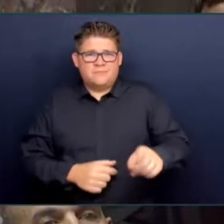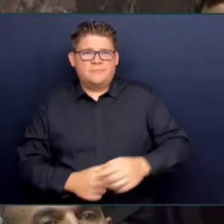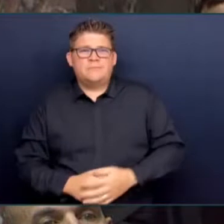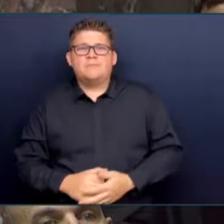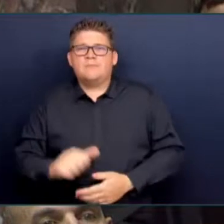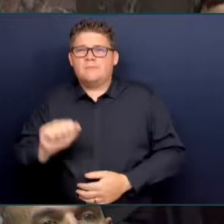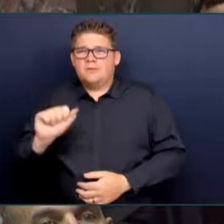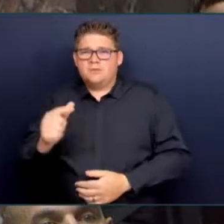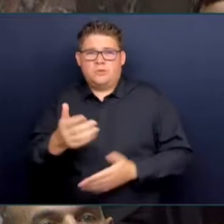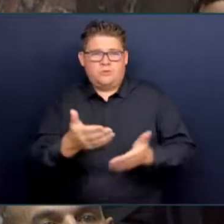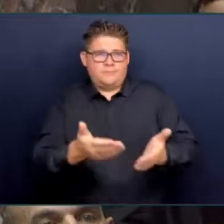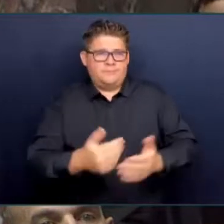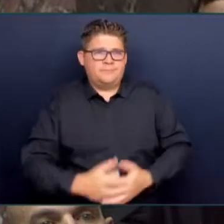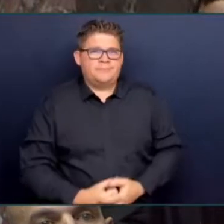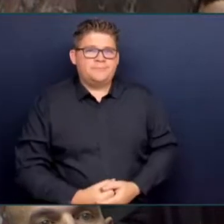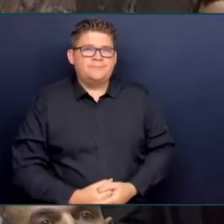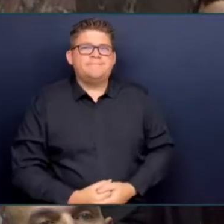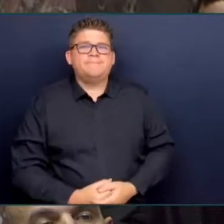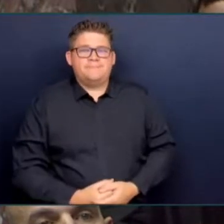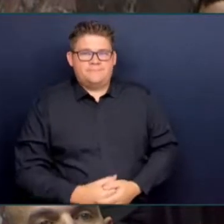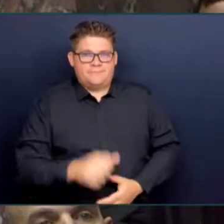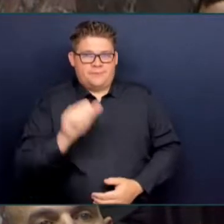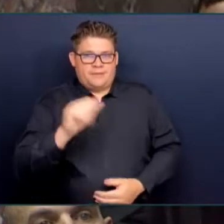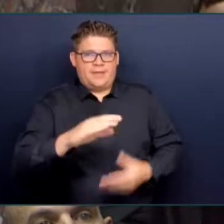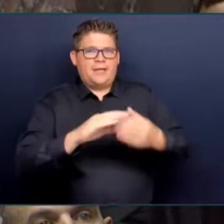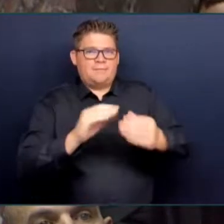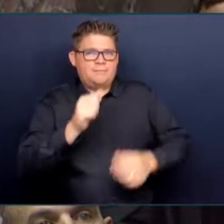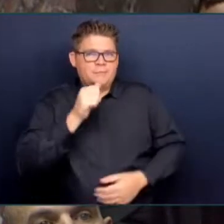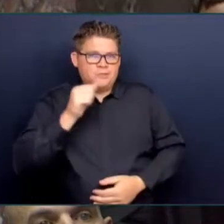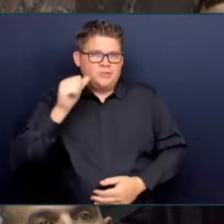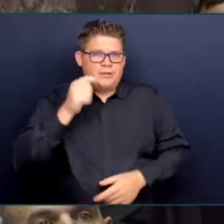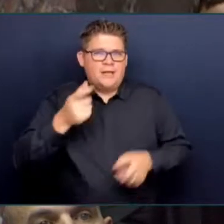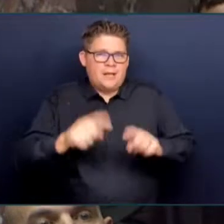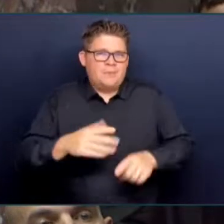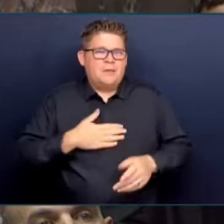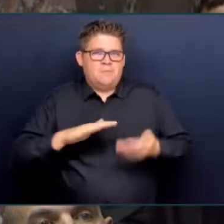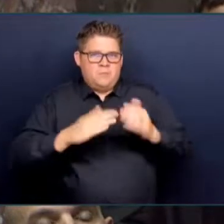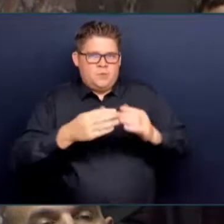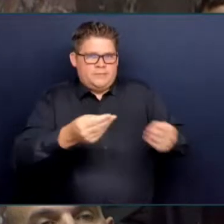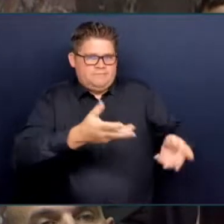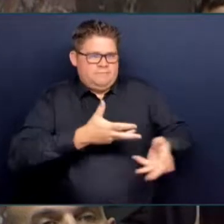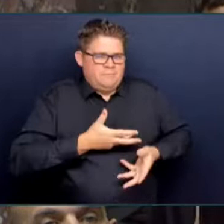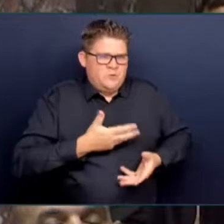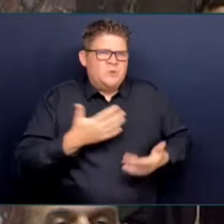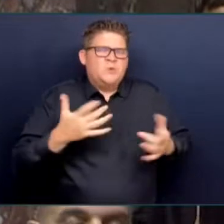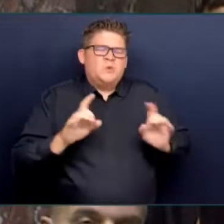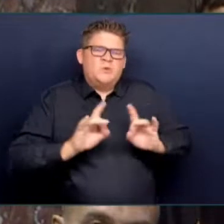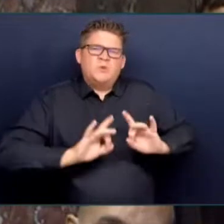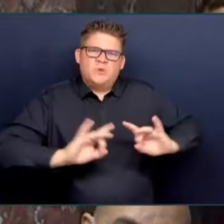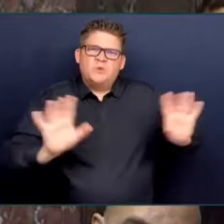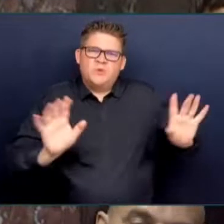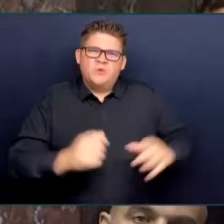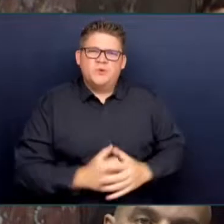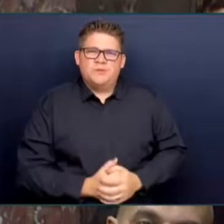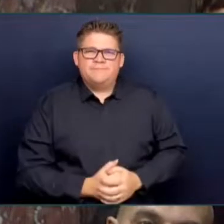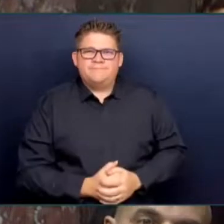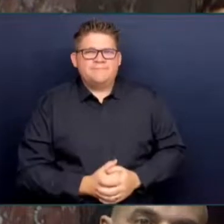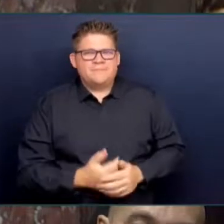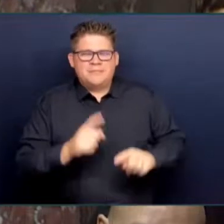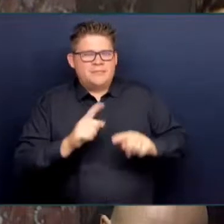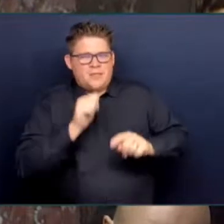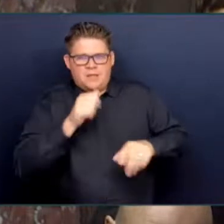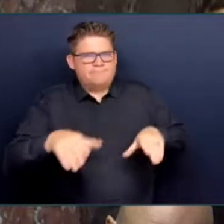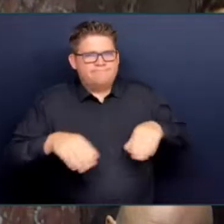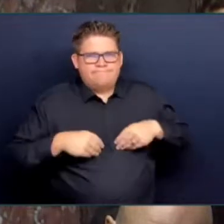to me and our community. It is horrific. It is unacceptable. It's frustrating to all of us that these attacks still occur in a